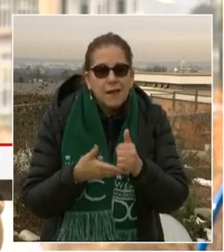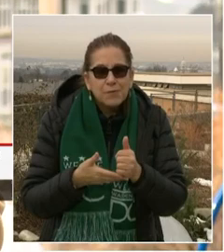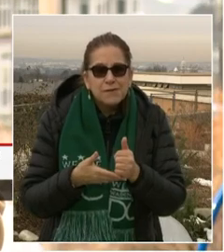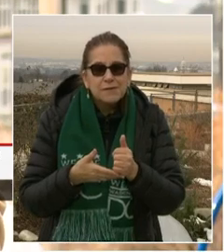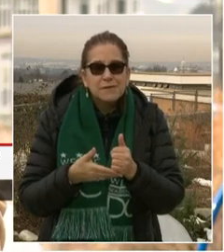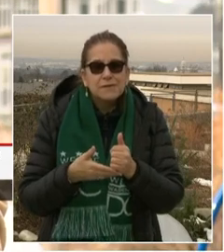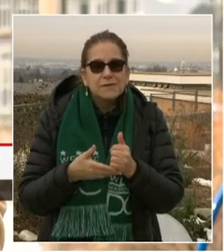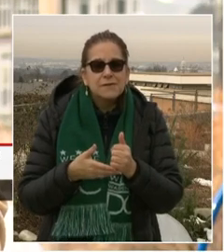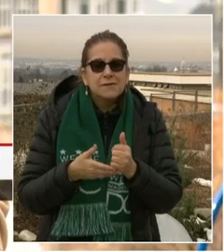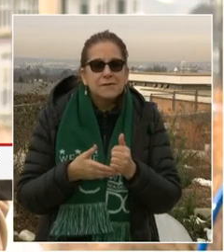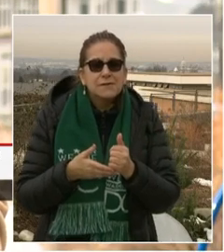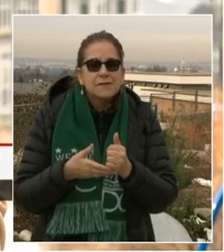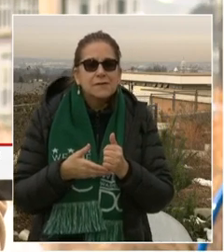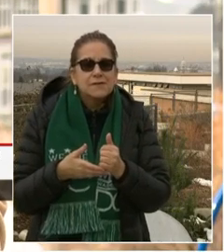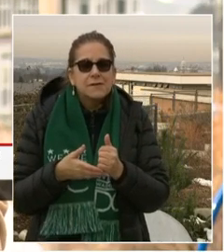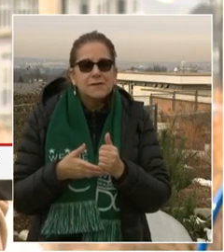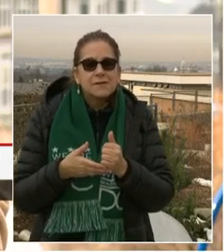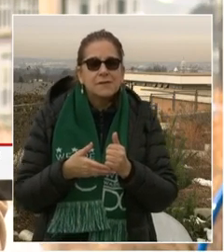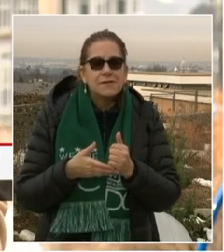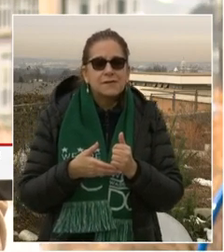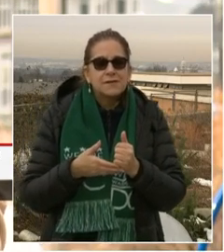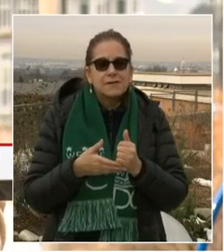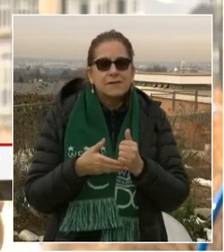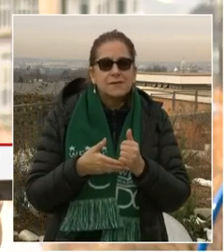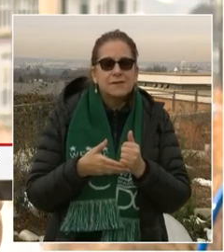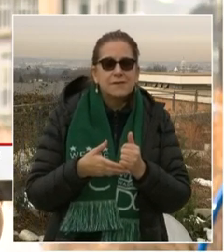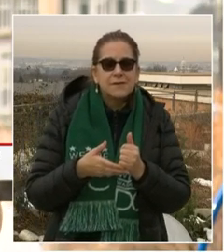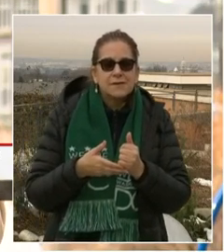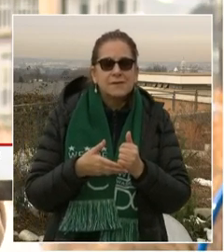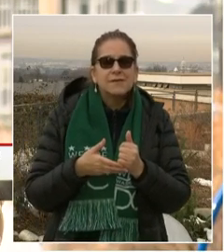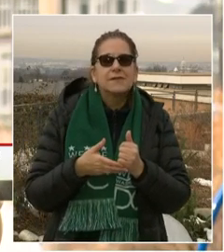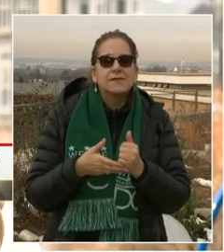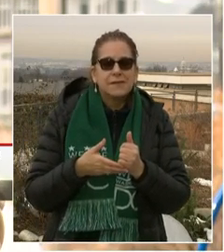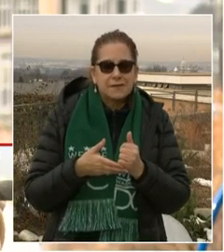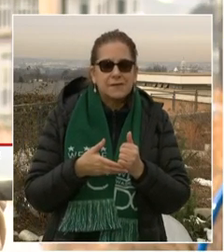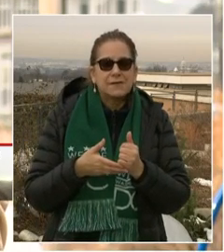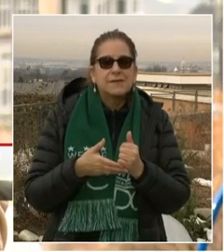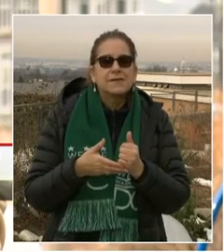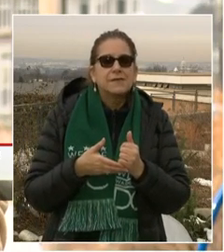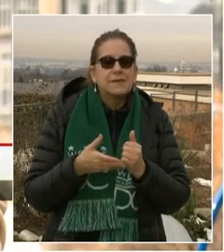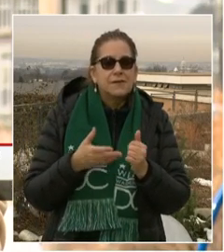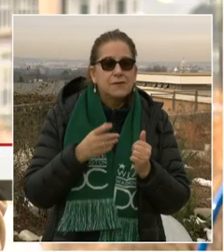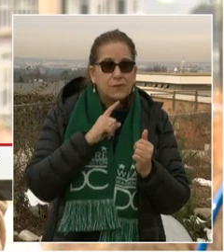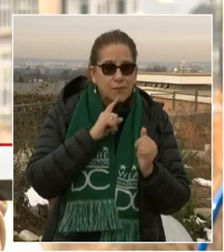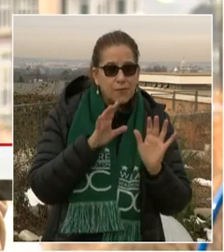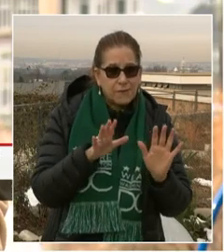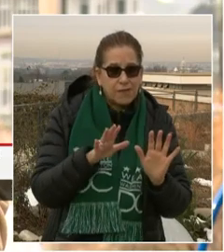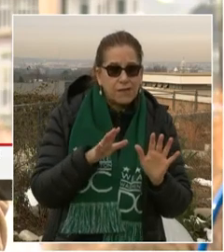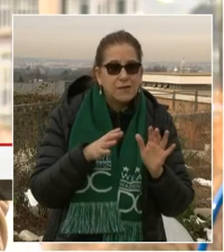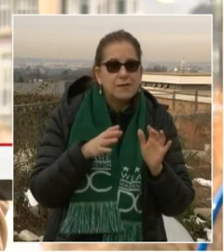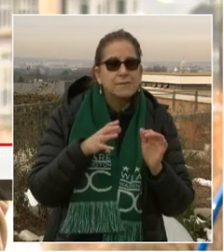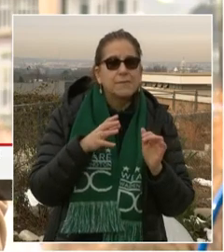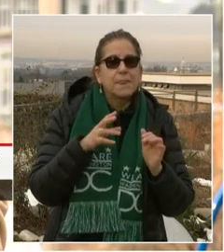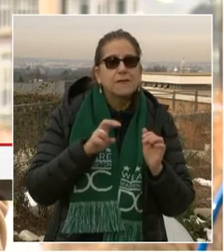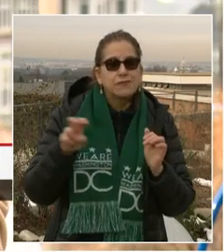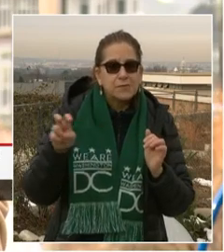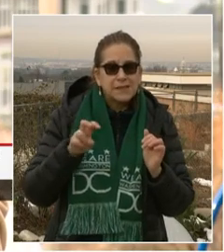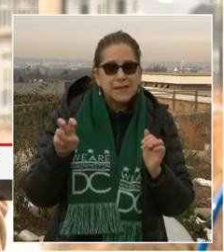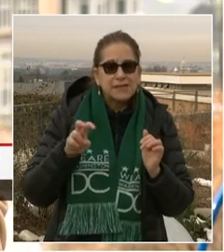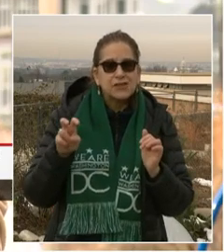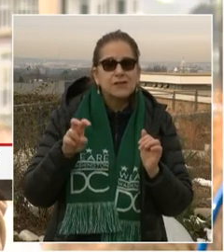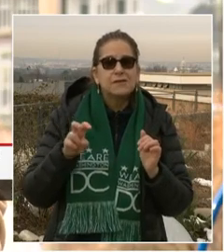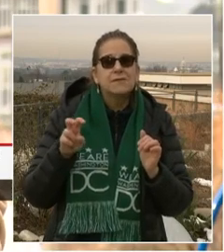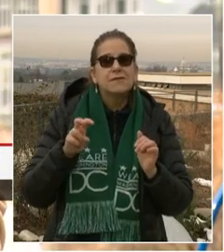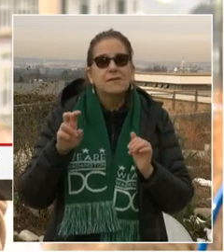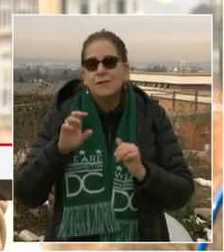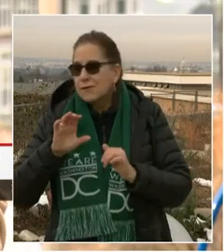outstanding bills, making rent payments, paying for transportation to and from jobs and medical visits, purchasing groceries, and